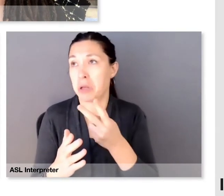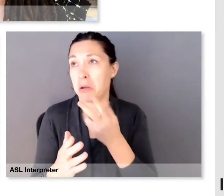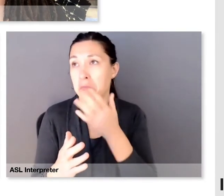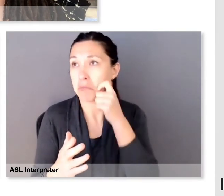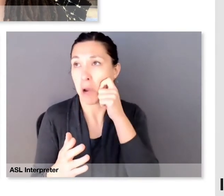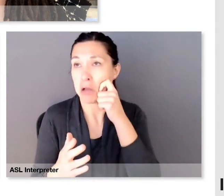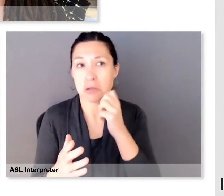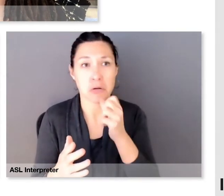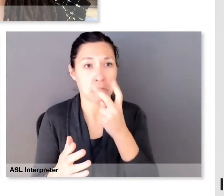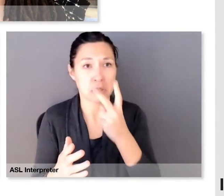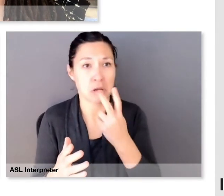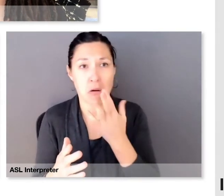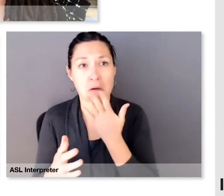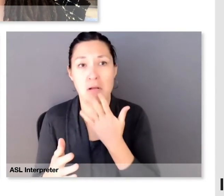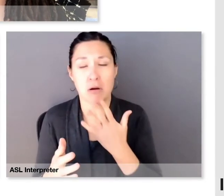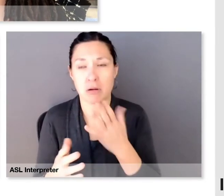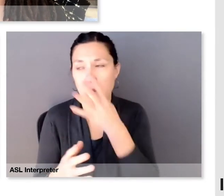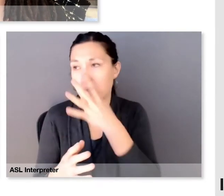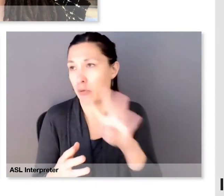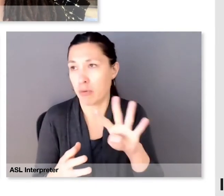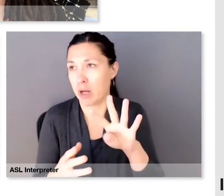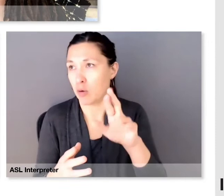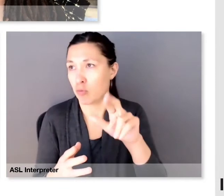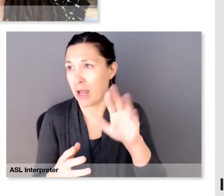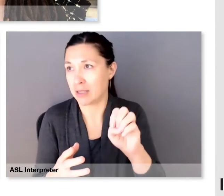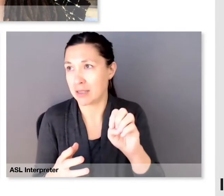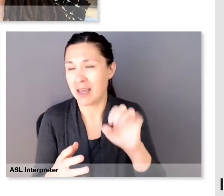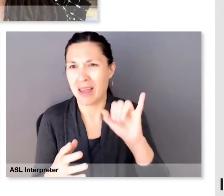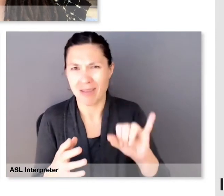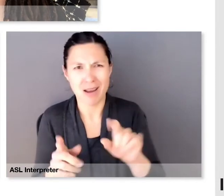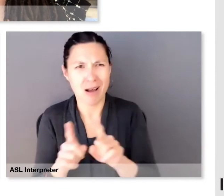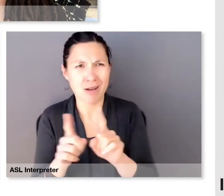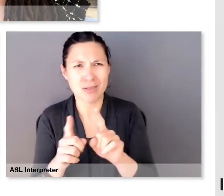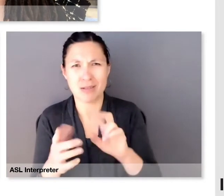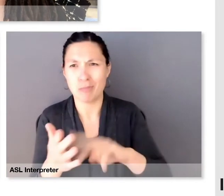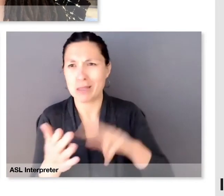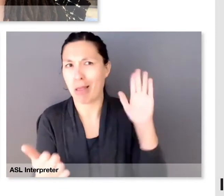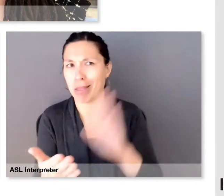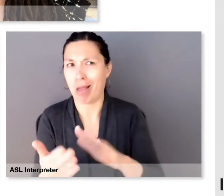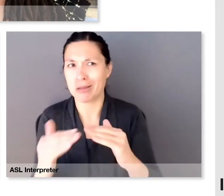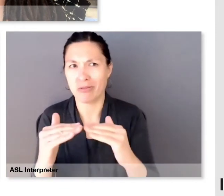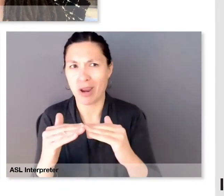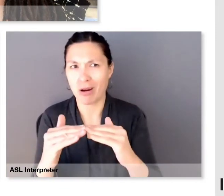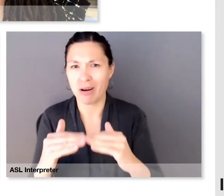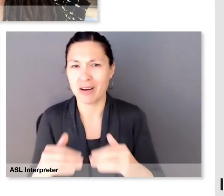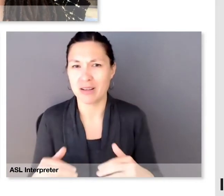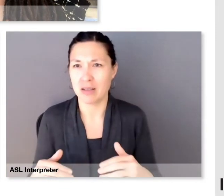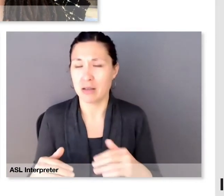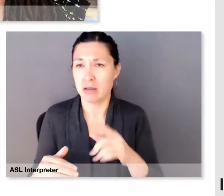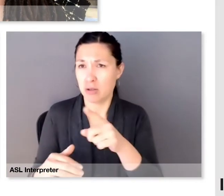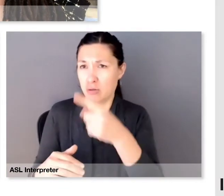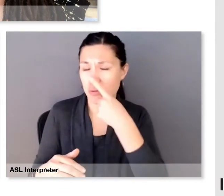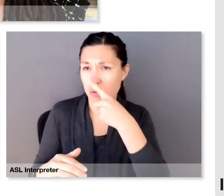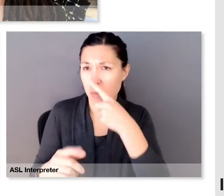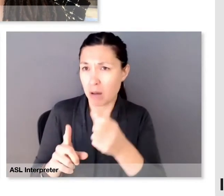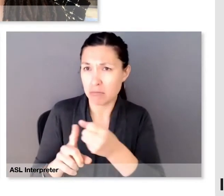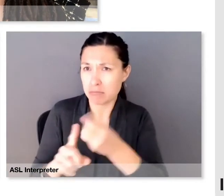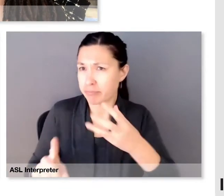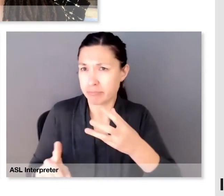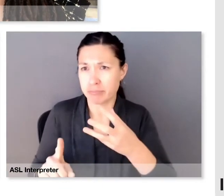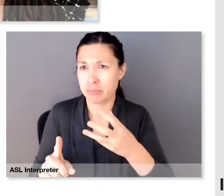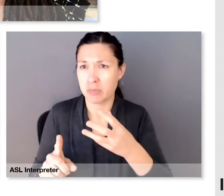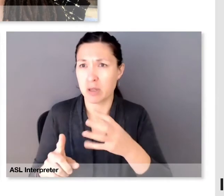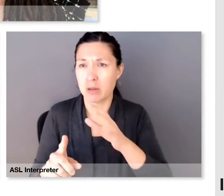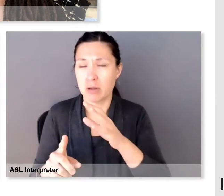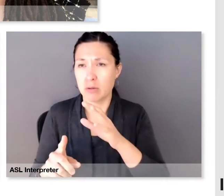ignoring the role of race, also detracts from fairness. And so I'd ask if you could elaborate on that from your lens as